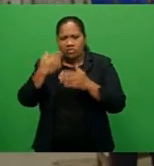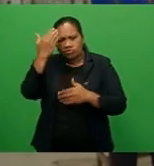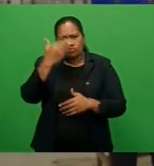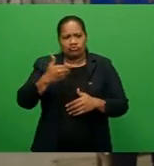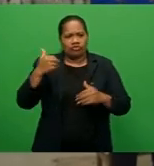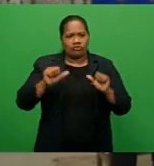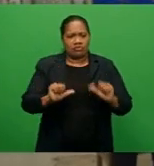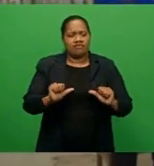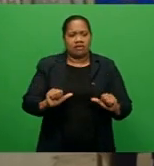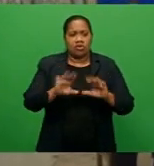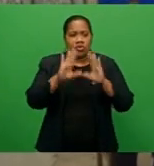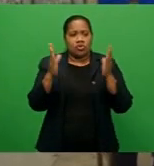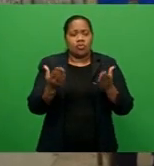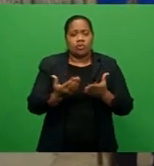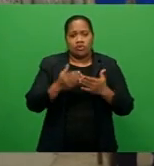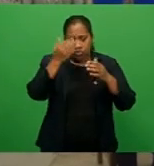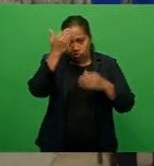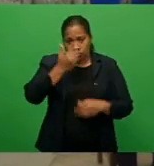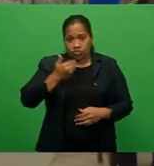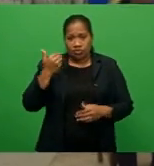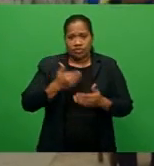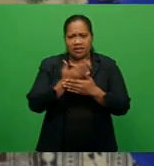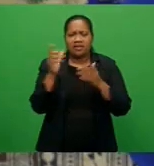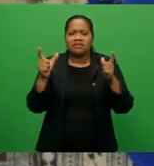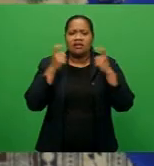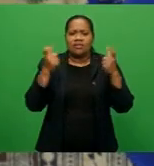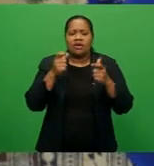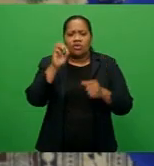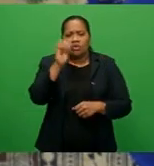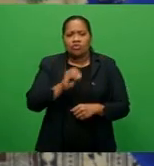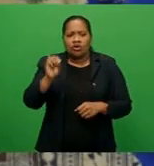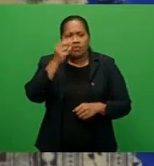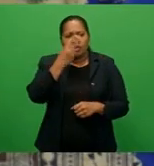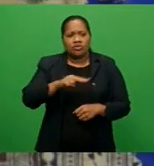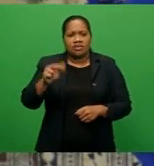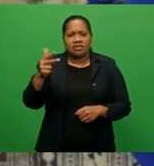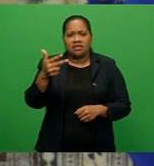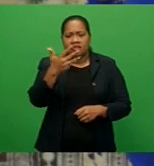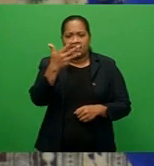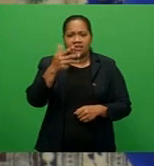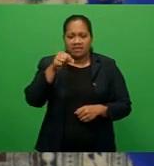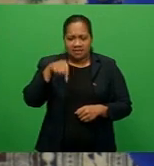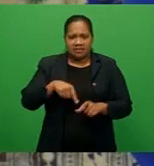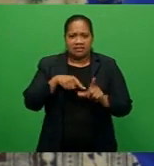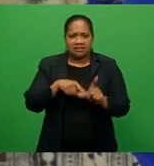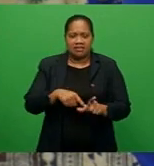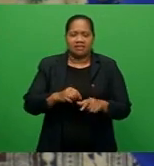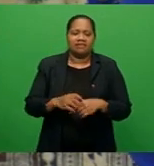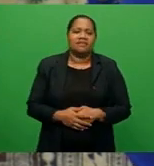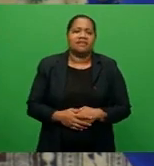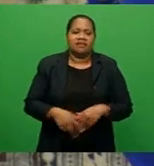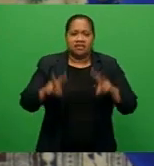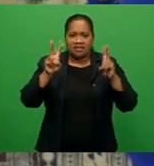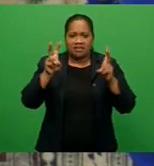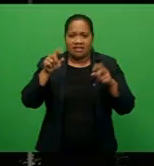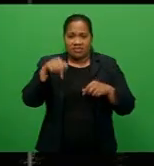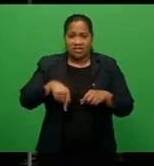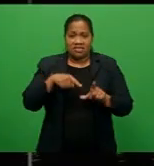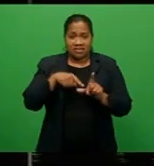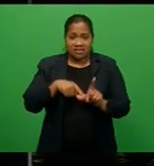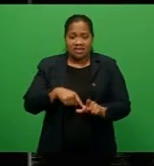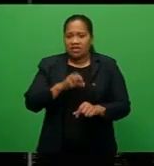is celebrated on October 29 each year, and the theme this year is Don't Be the One. Kritika Kumar, FBC